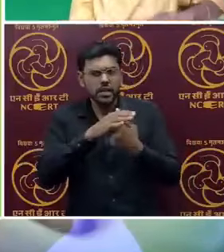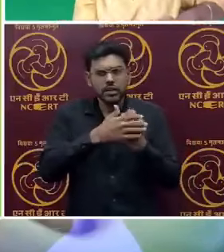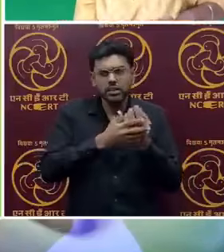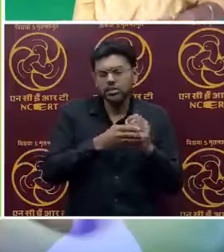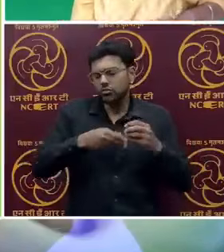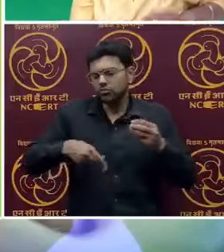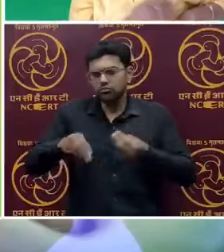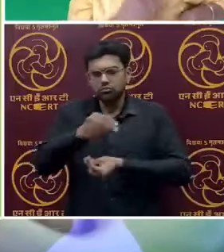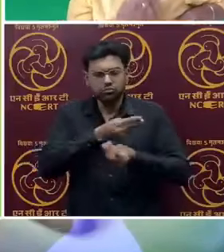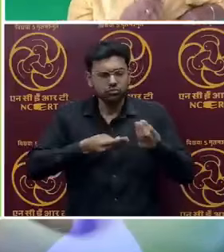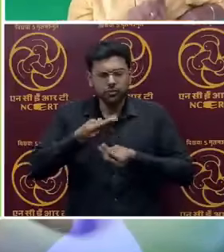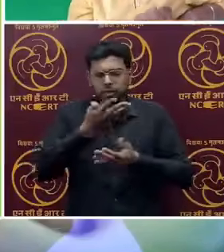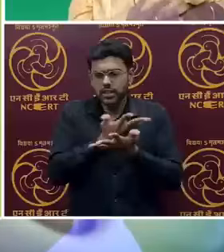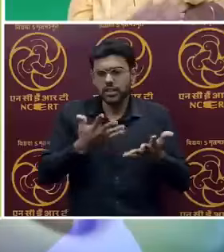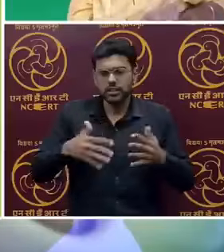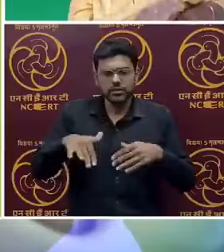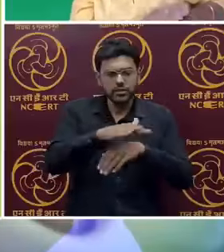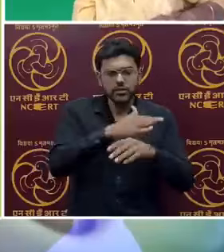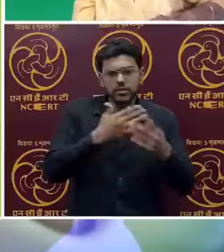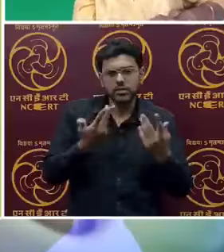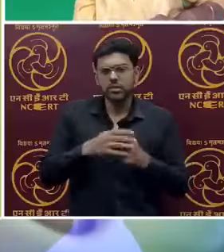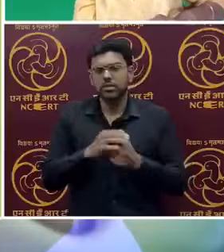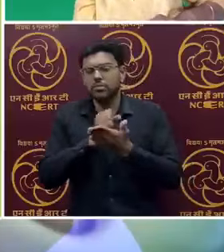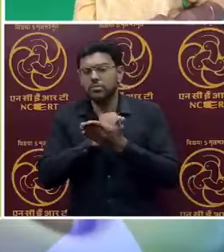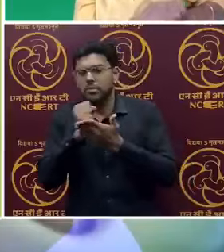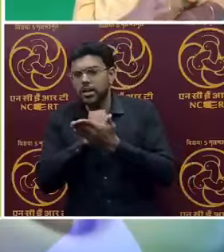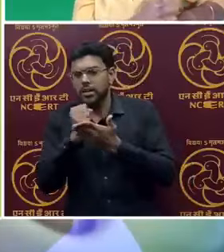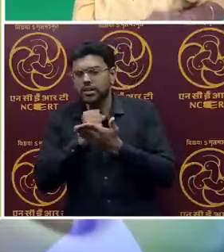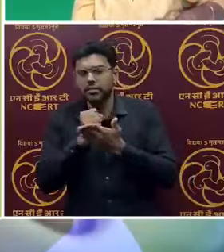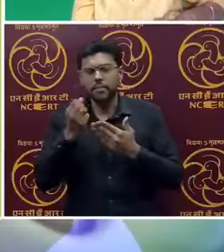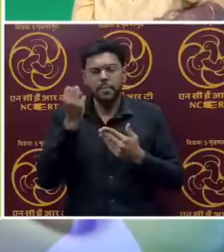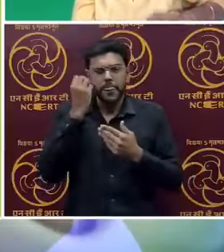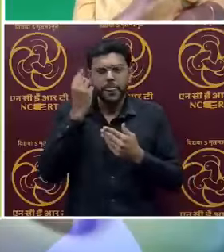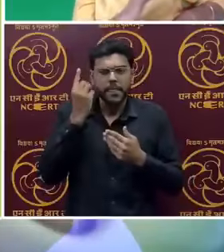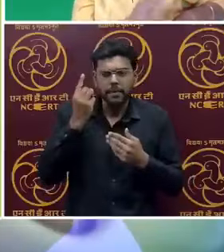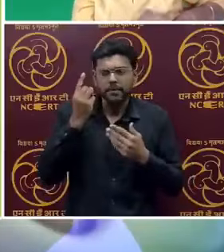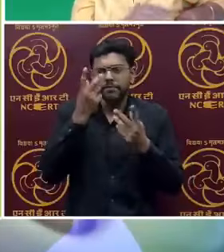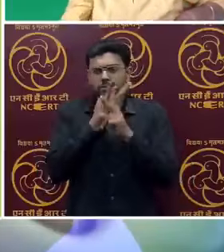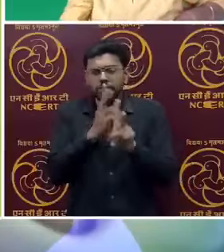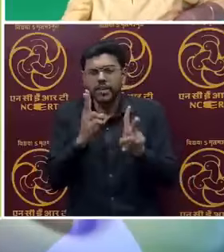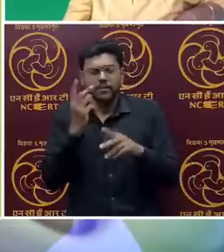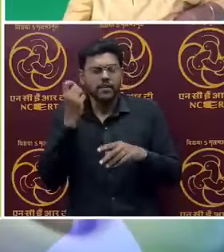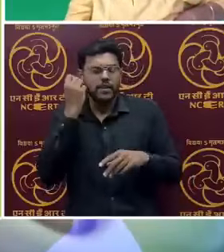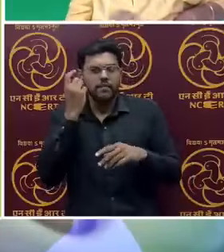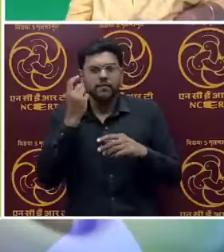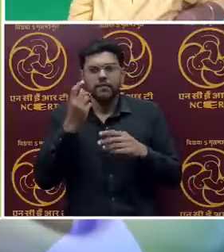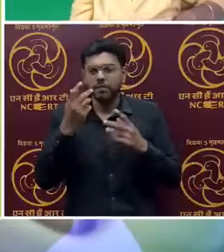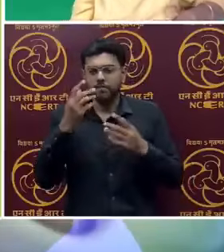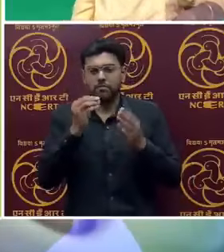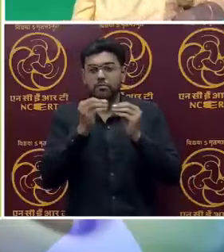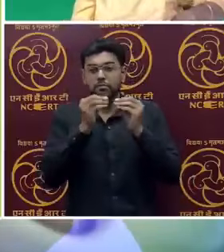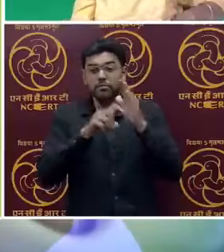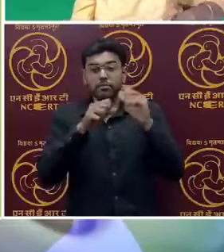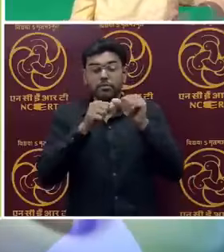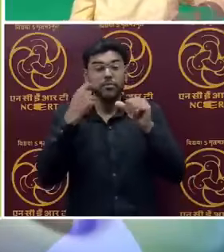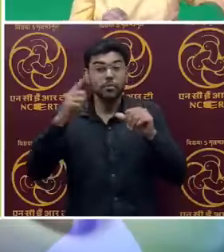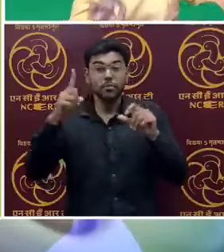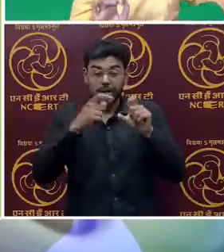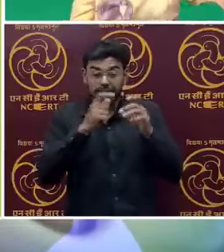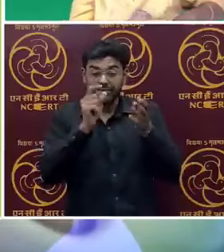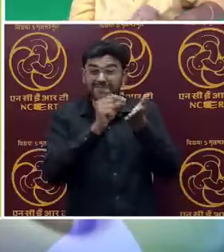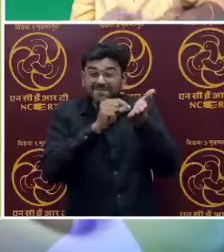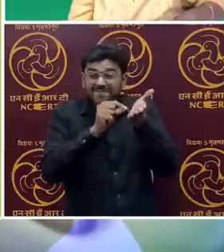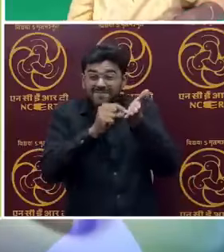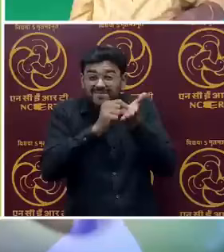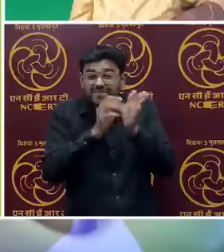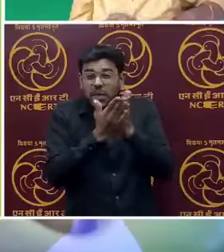move around and try to understand things in a different way, have a braille